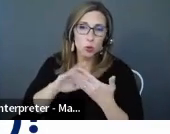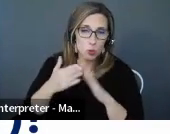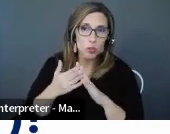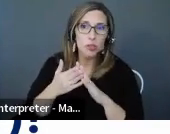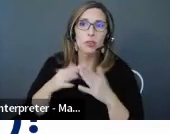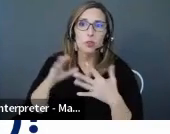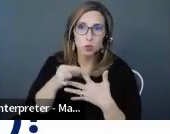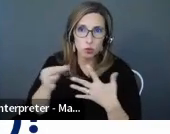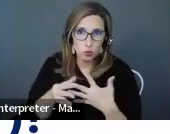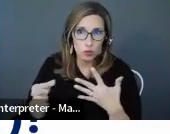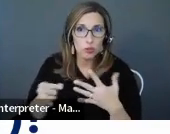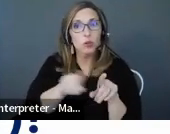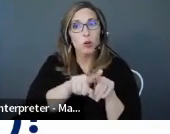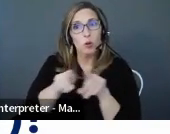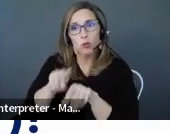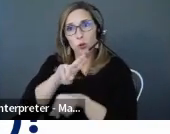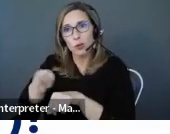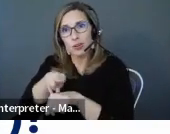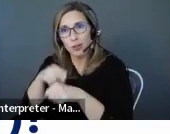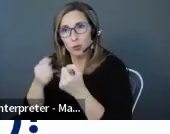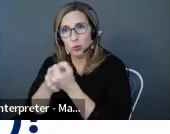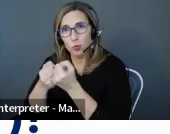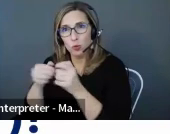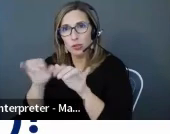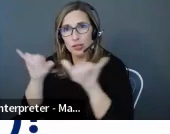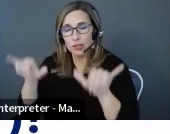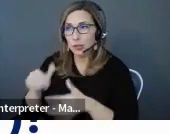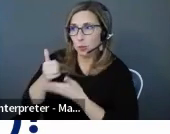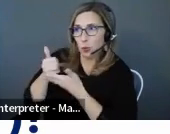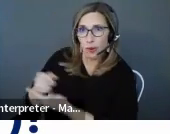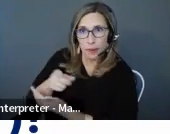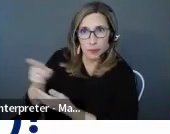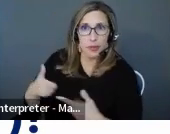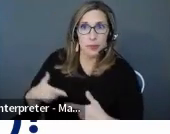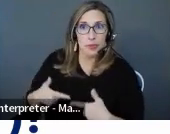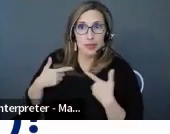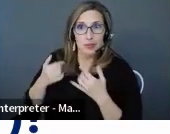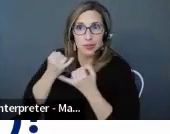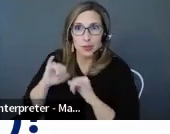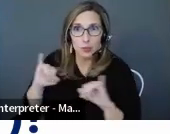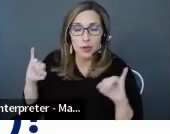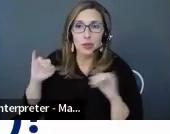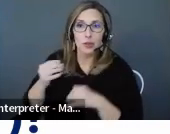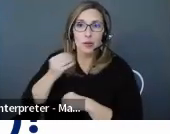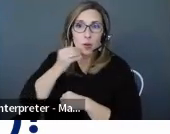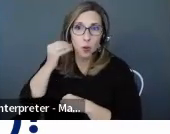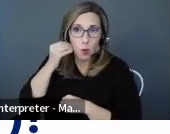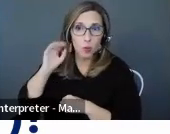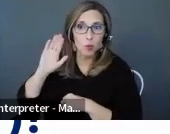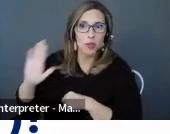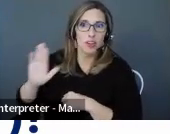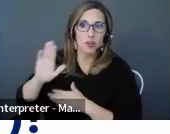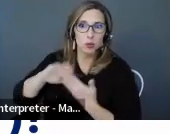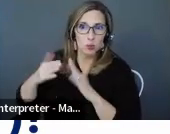natural support systems to make it easier for anyone to live independently at home and in their community.